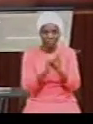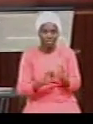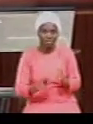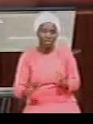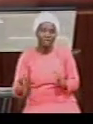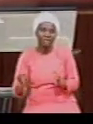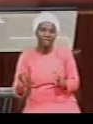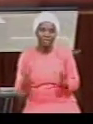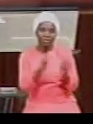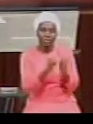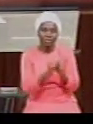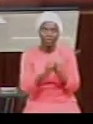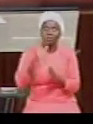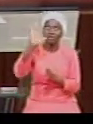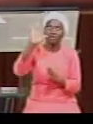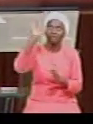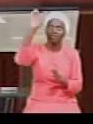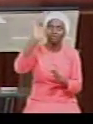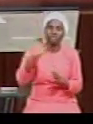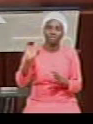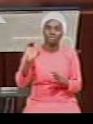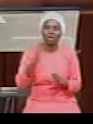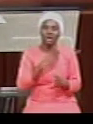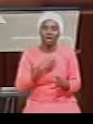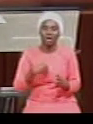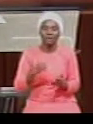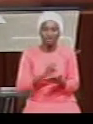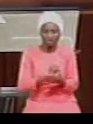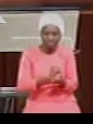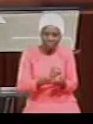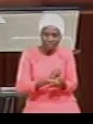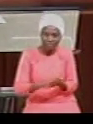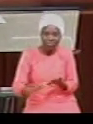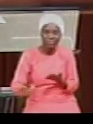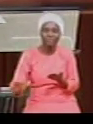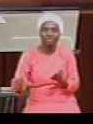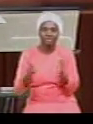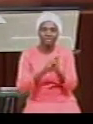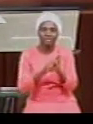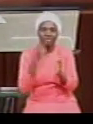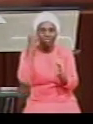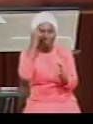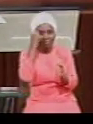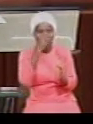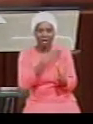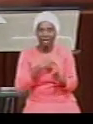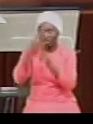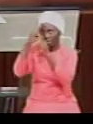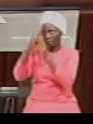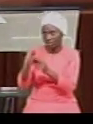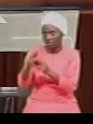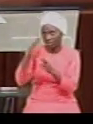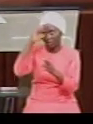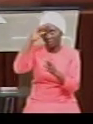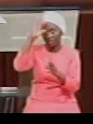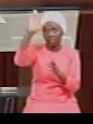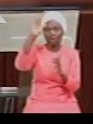identifying with his cross, neutralizing negative thoughts, esteeming his